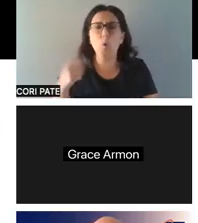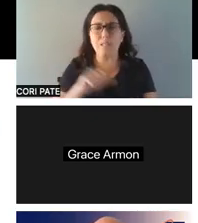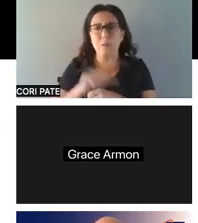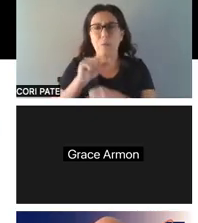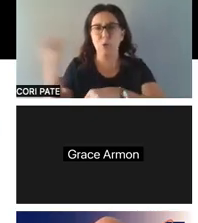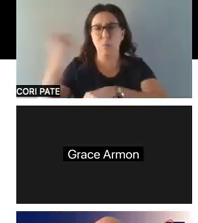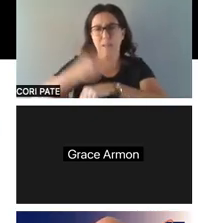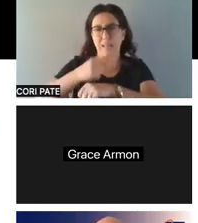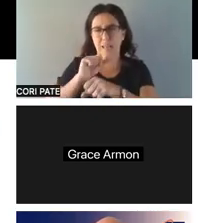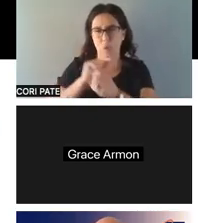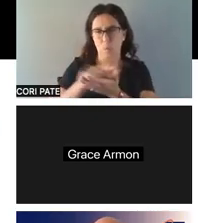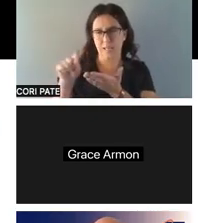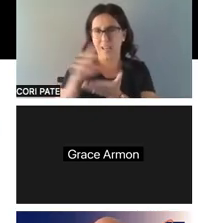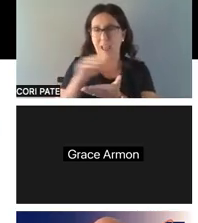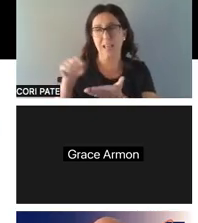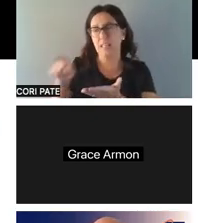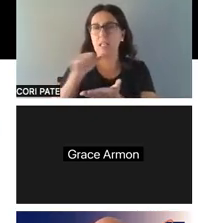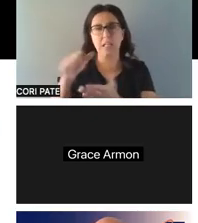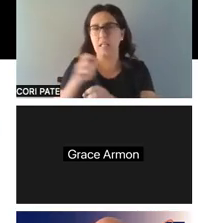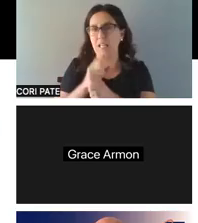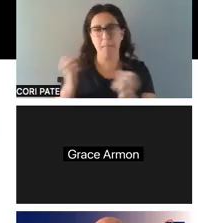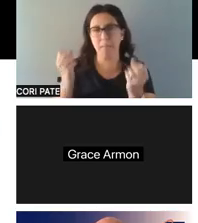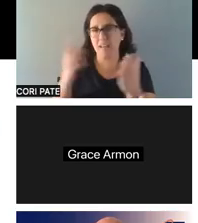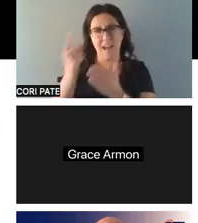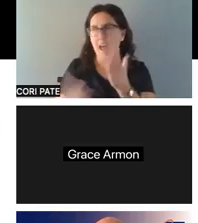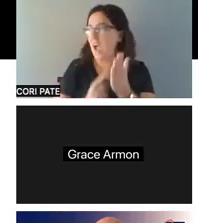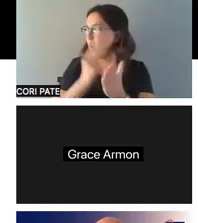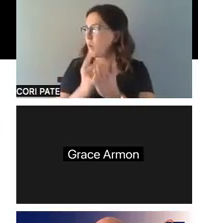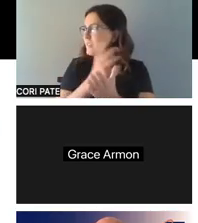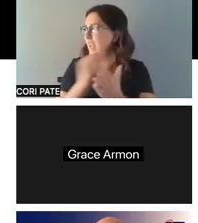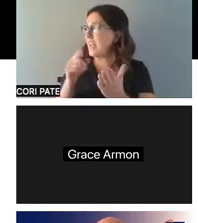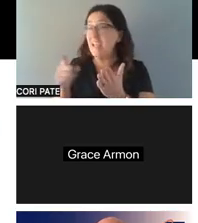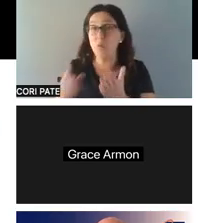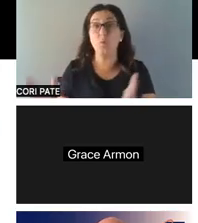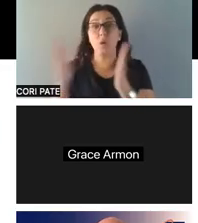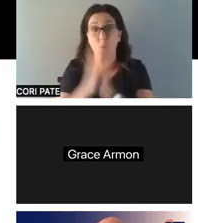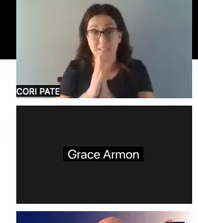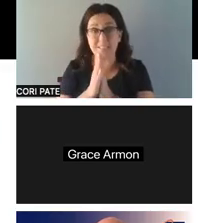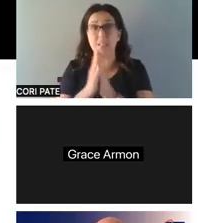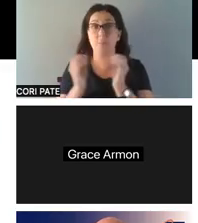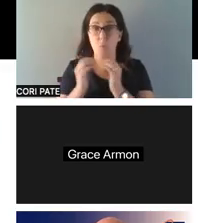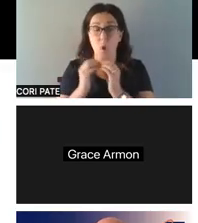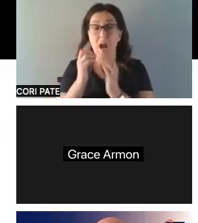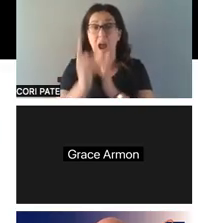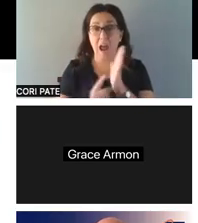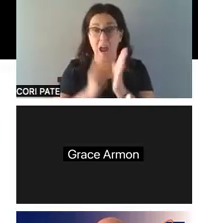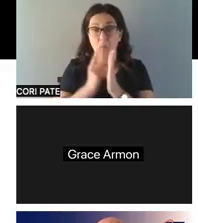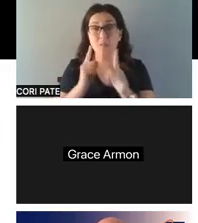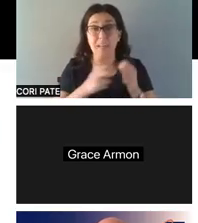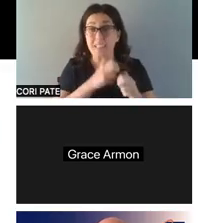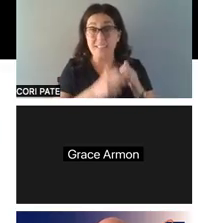week, and he didn't get a lot of hours, and he was requesting hours, but one of the issues